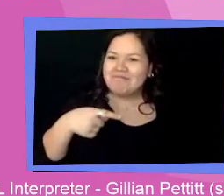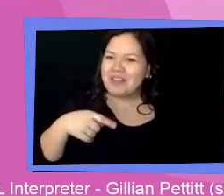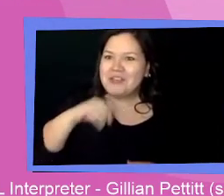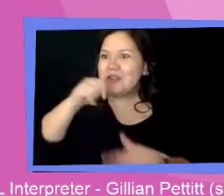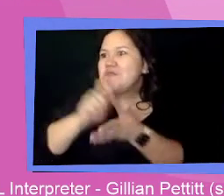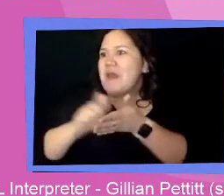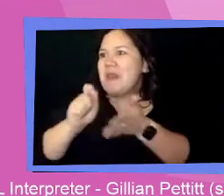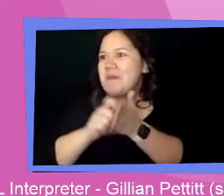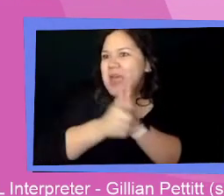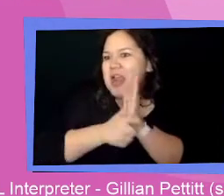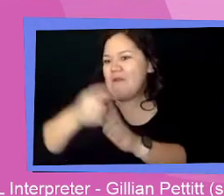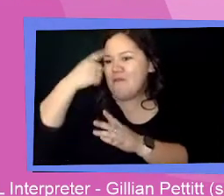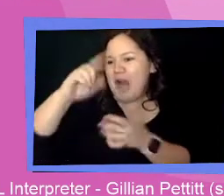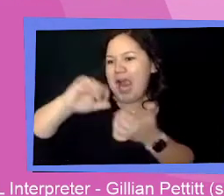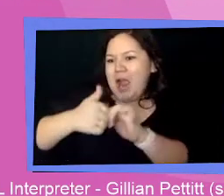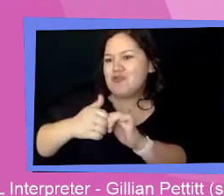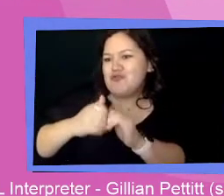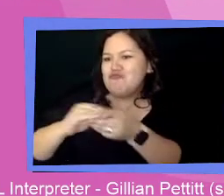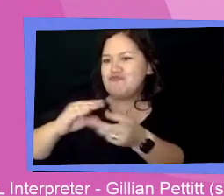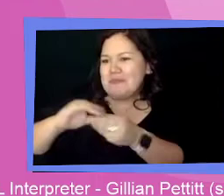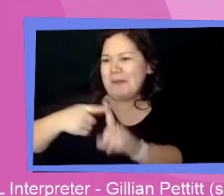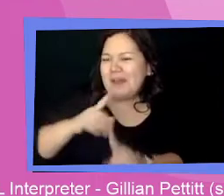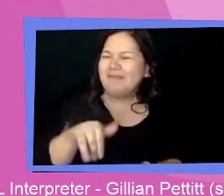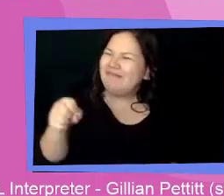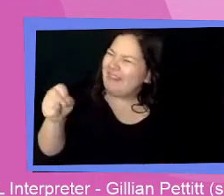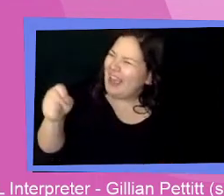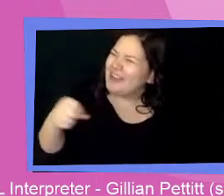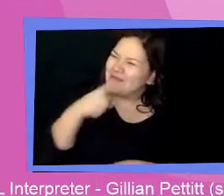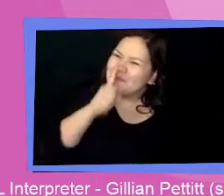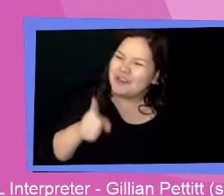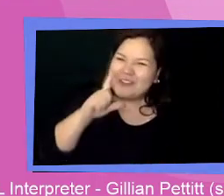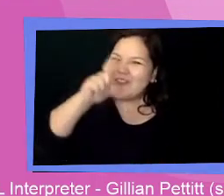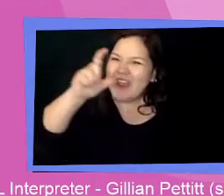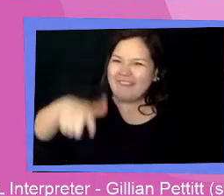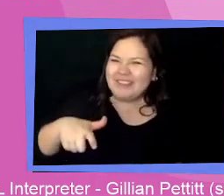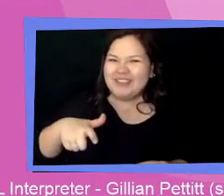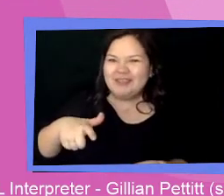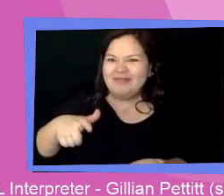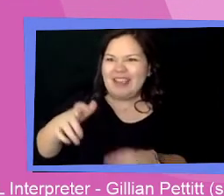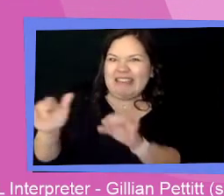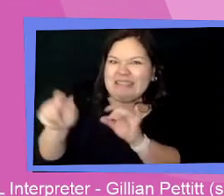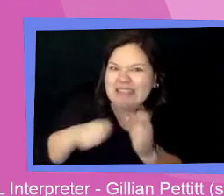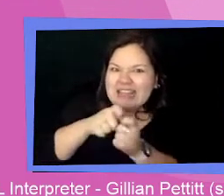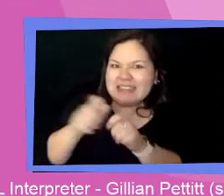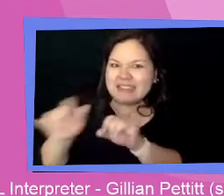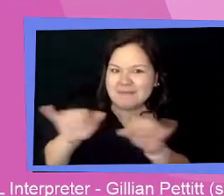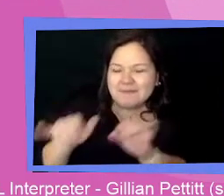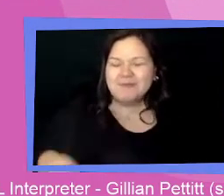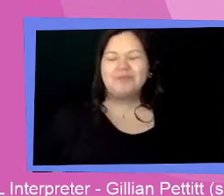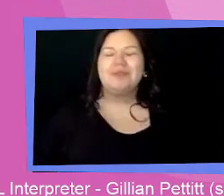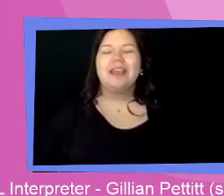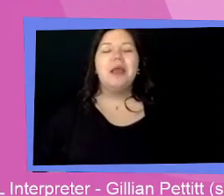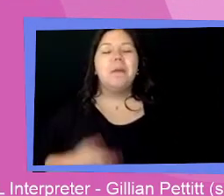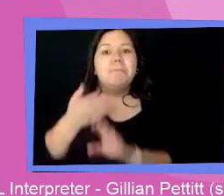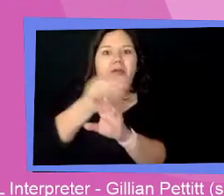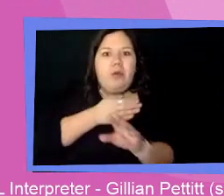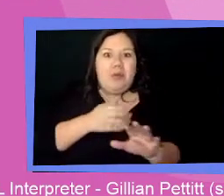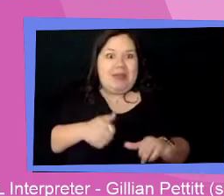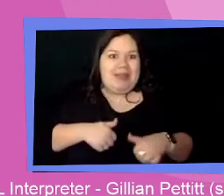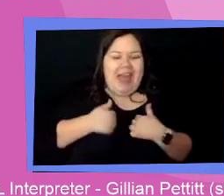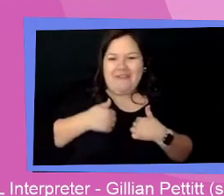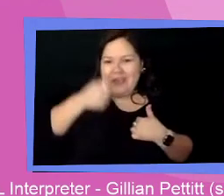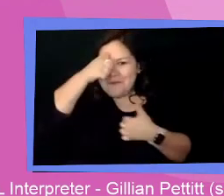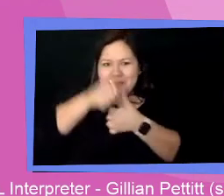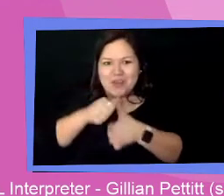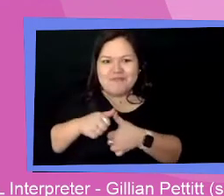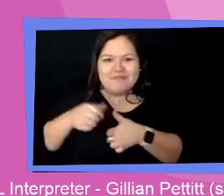one of the things that we talked briefly about before we went live was about D&D. I love D&D,